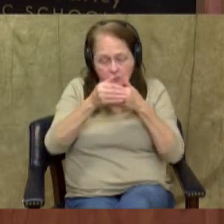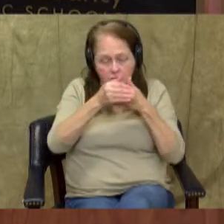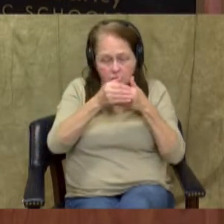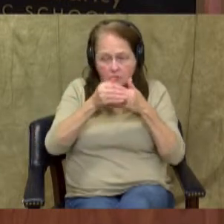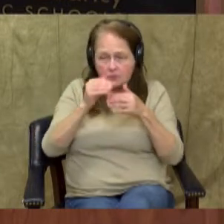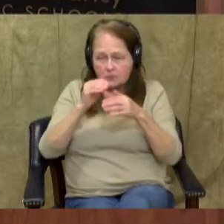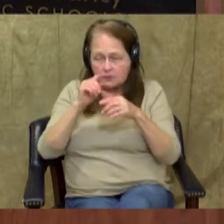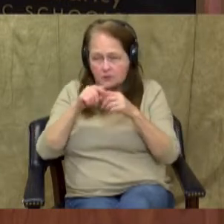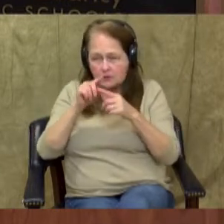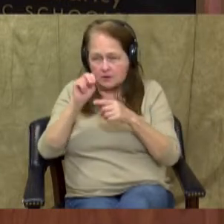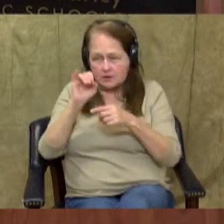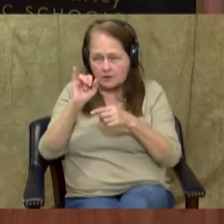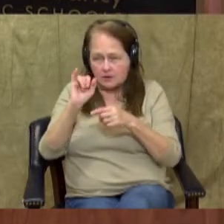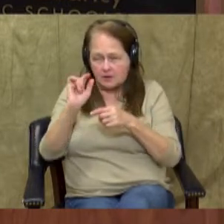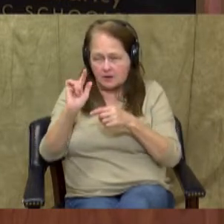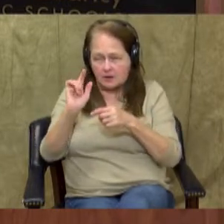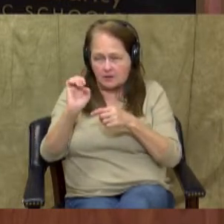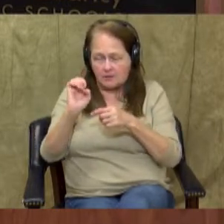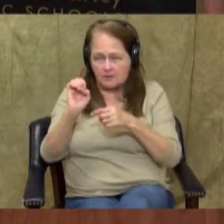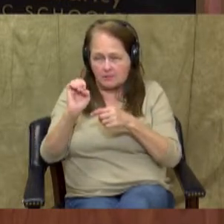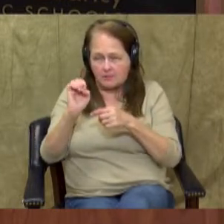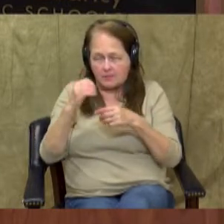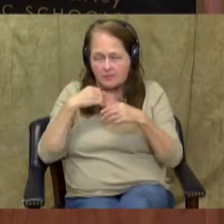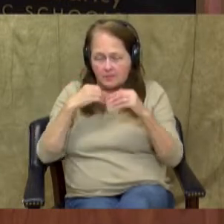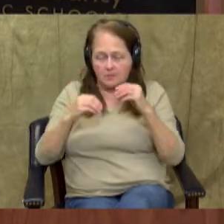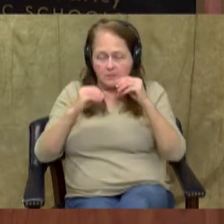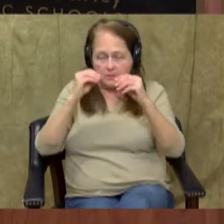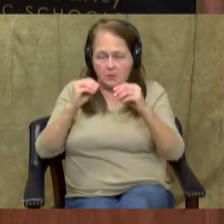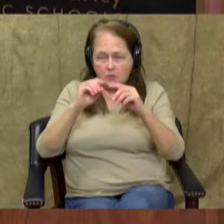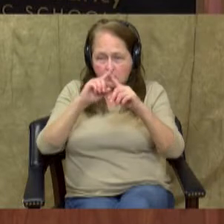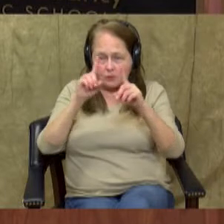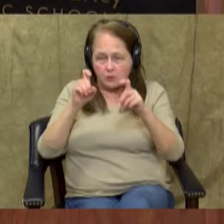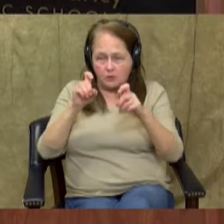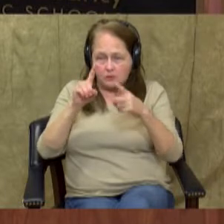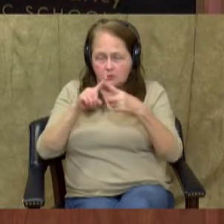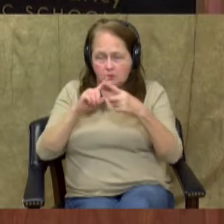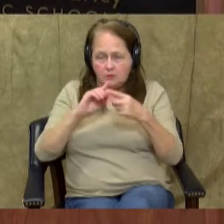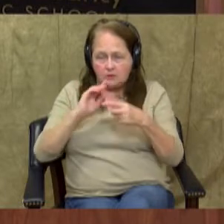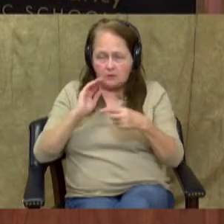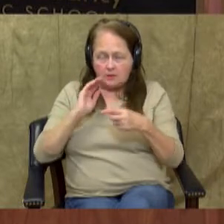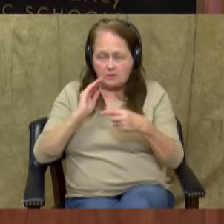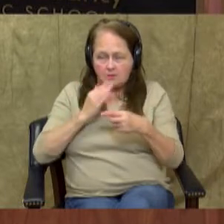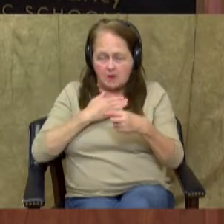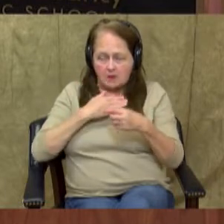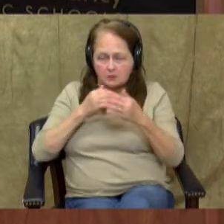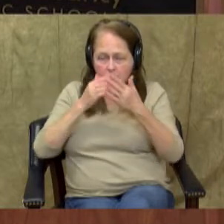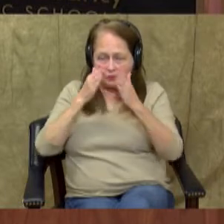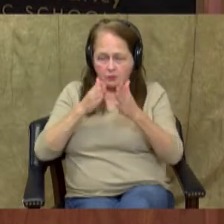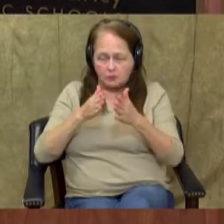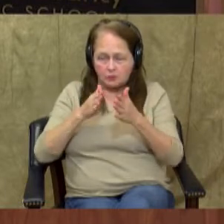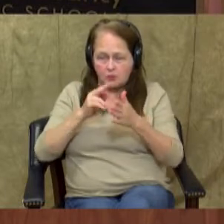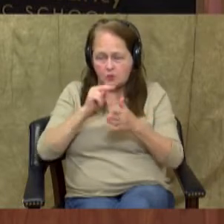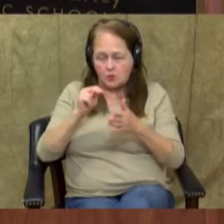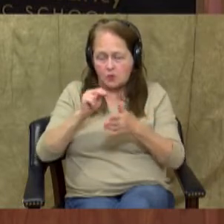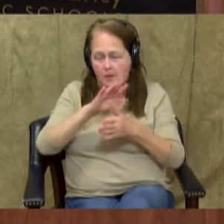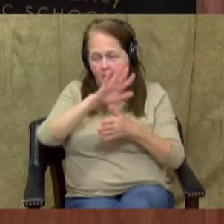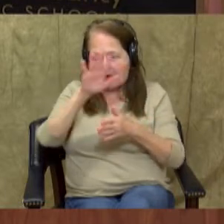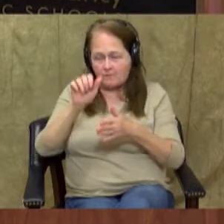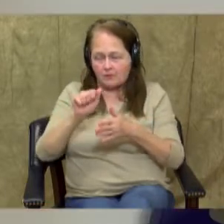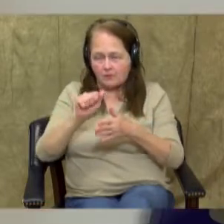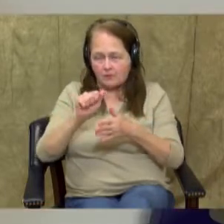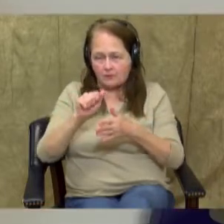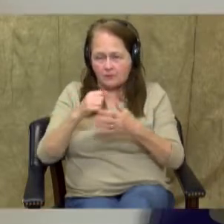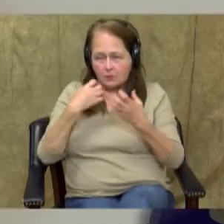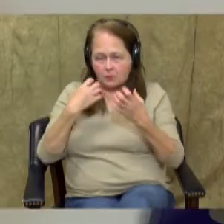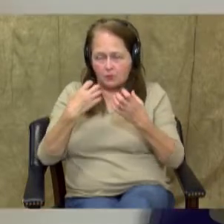Nile. So I posed this question to my students. What comes to mind when you think of North Africa and Southwest Asia? And